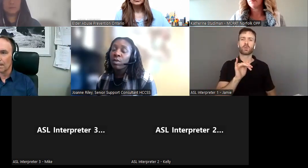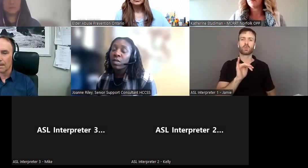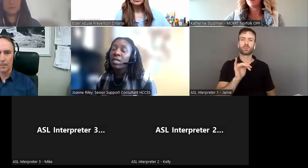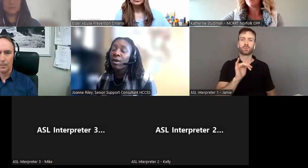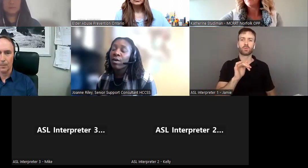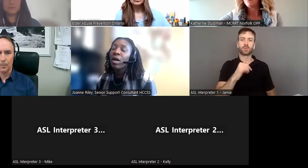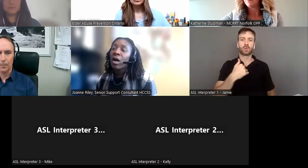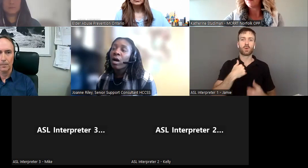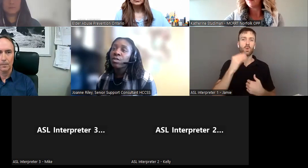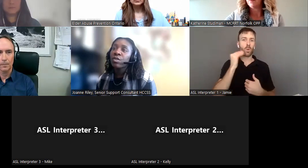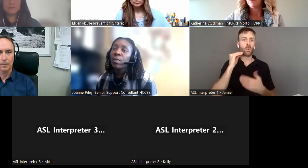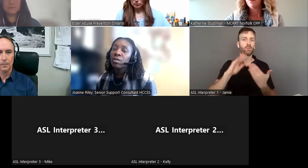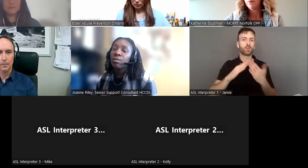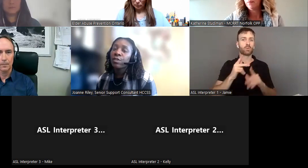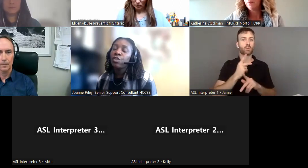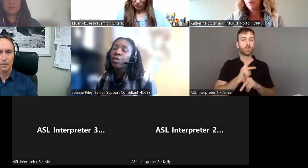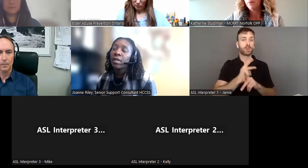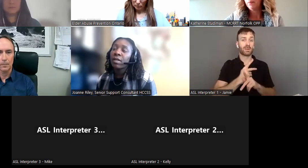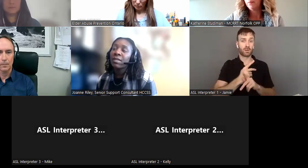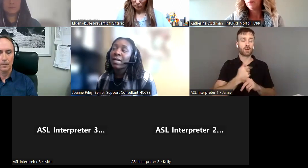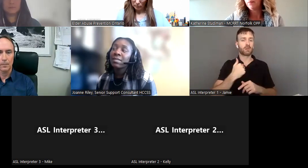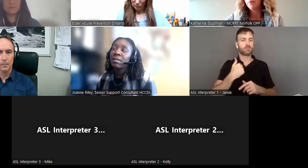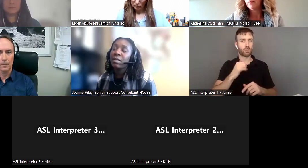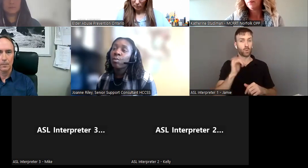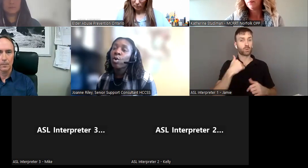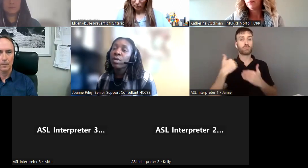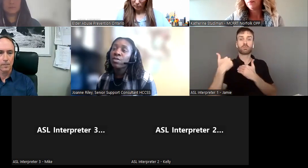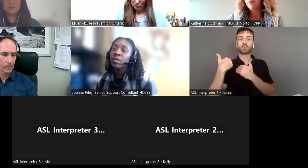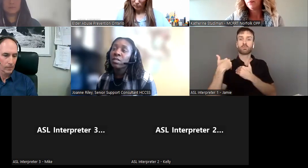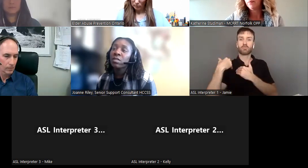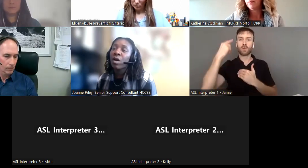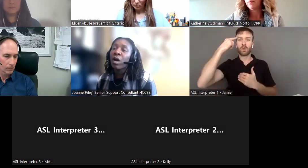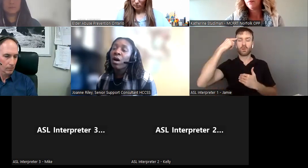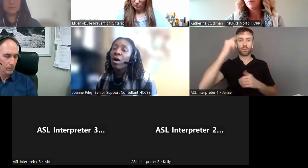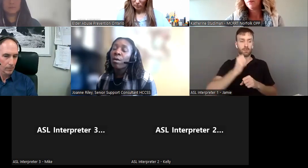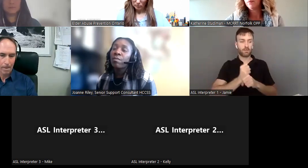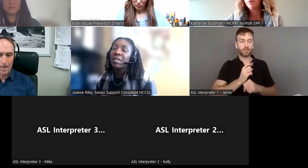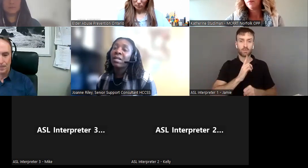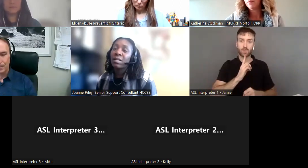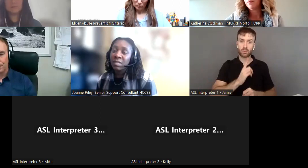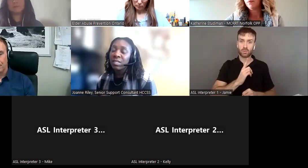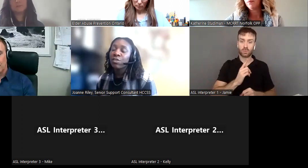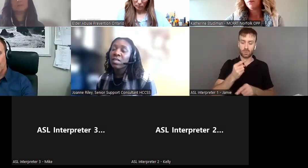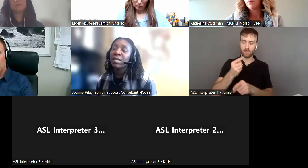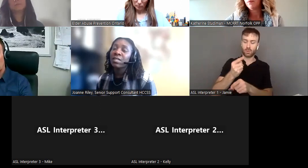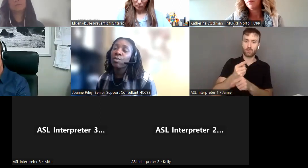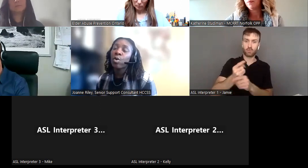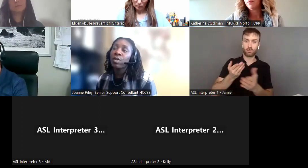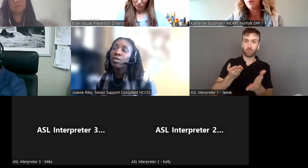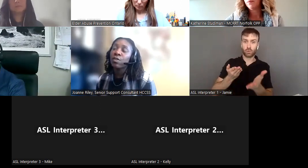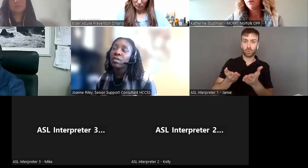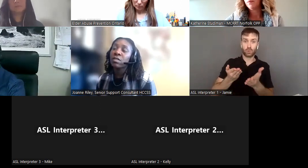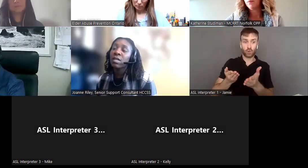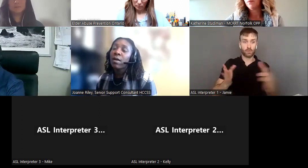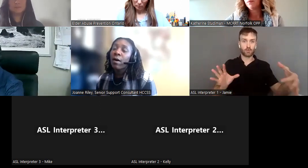home and community care, I'm also responsible for ensuring that the appropriate services, that the senior is connected with